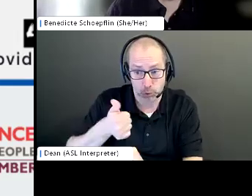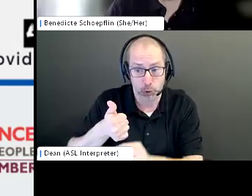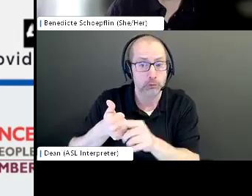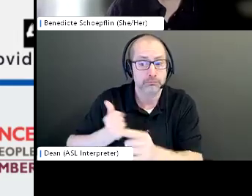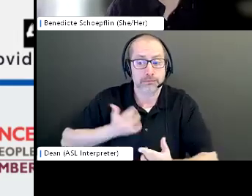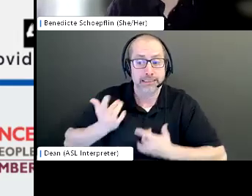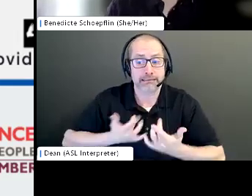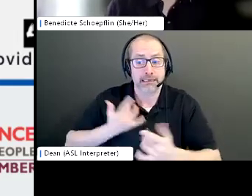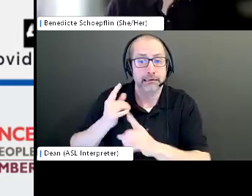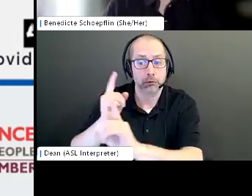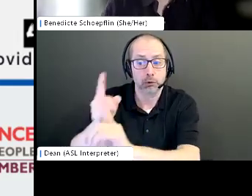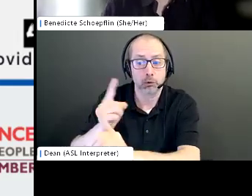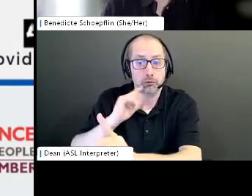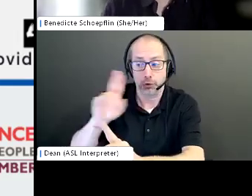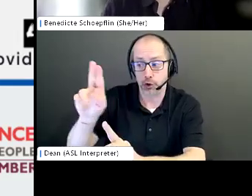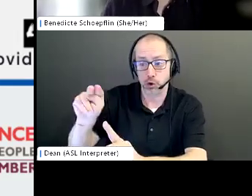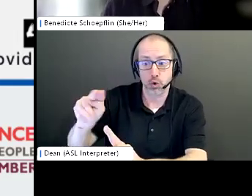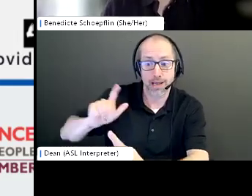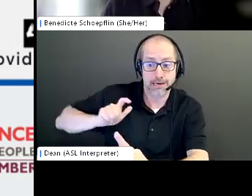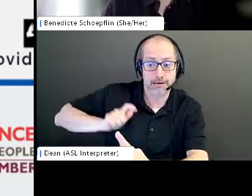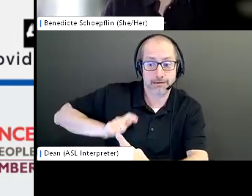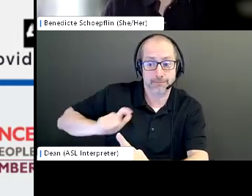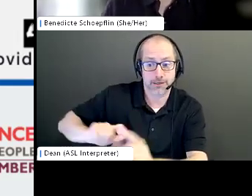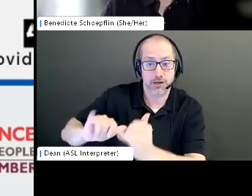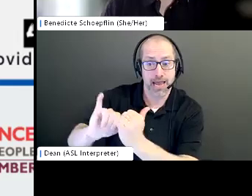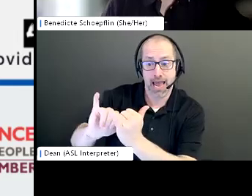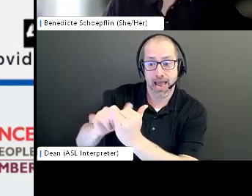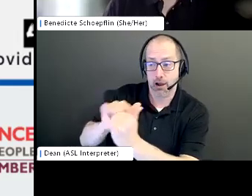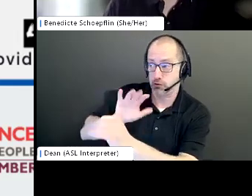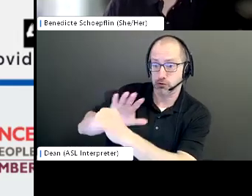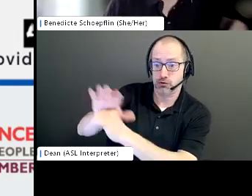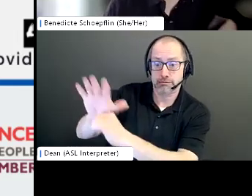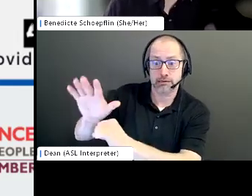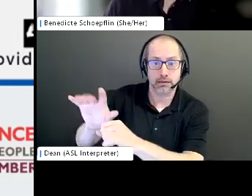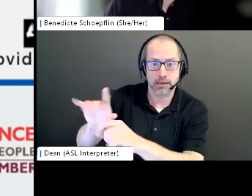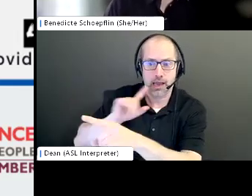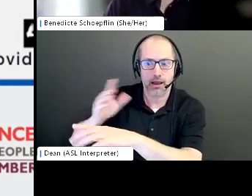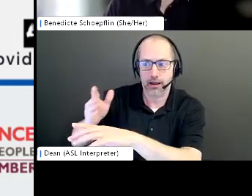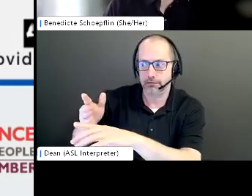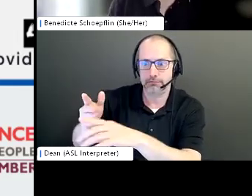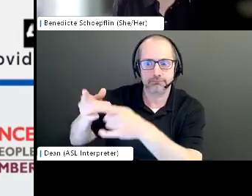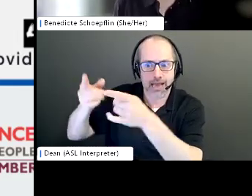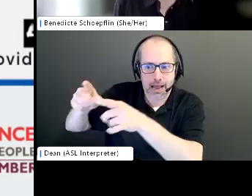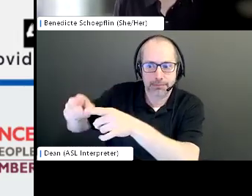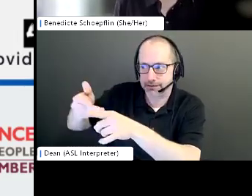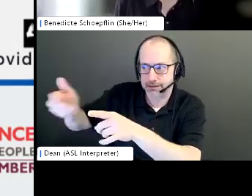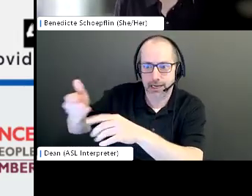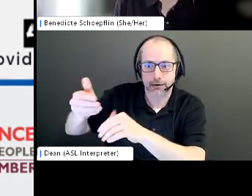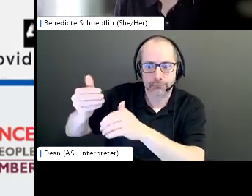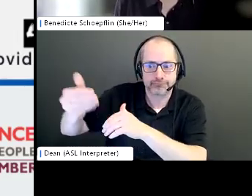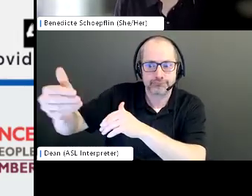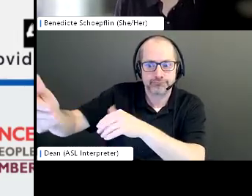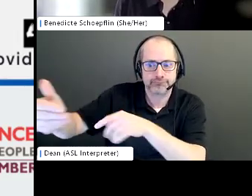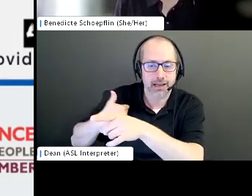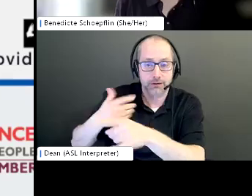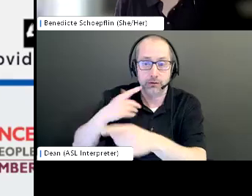moving forward the UN Convention. There's been some significant advancements in that. So please tune in tomorrow. Again, same time,